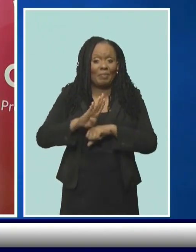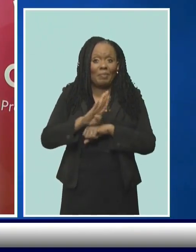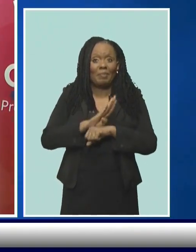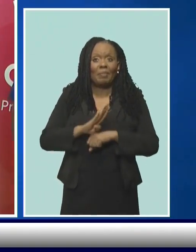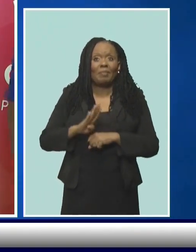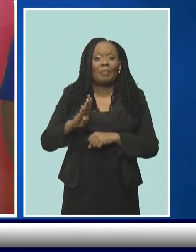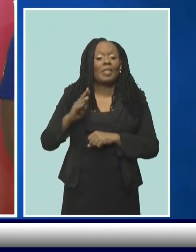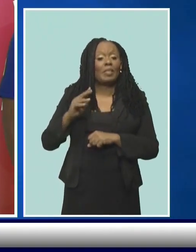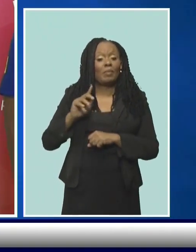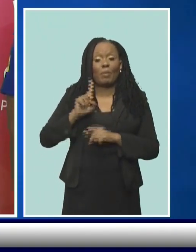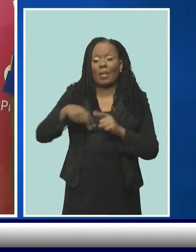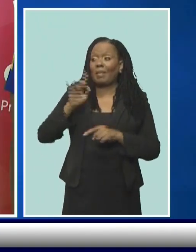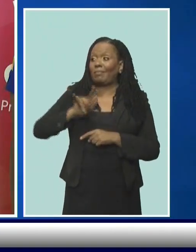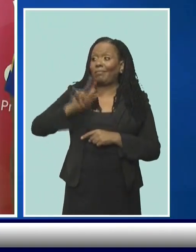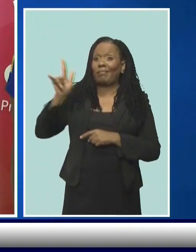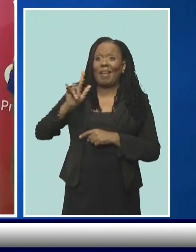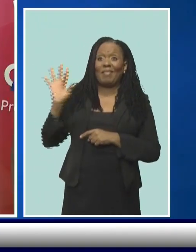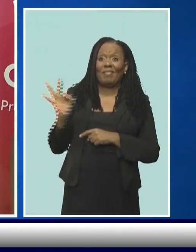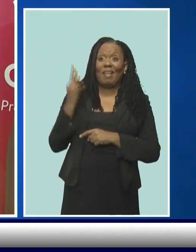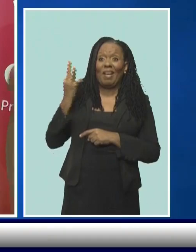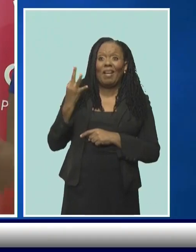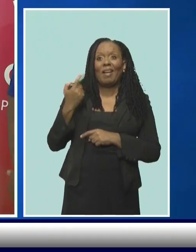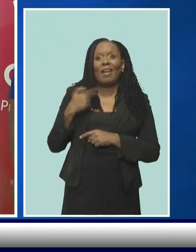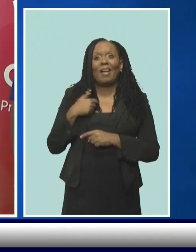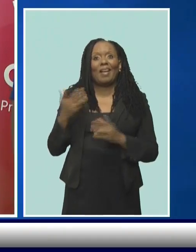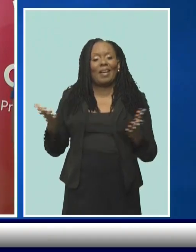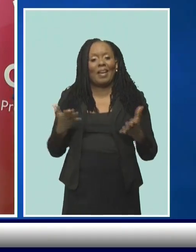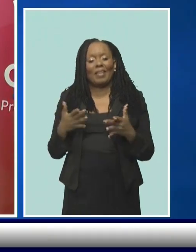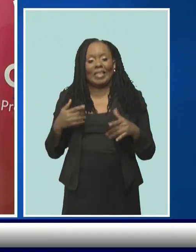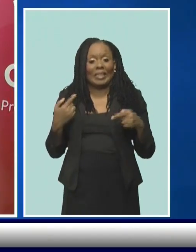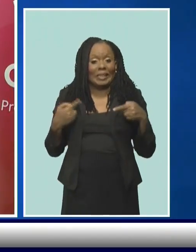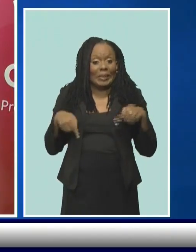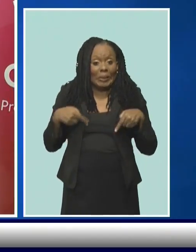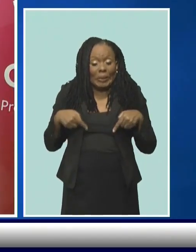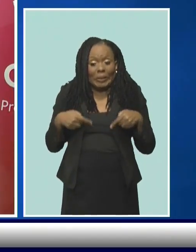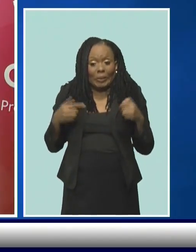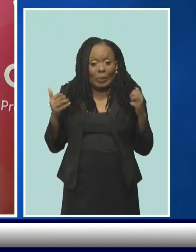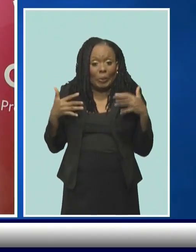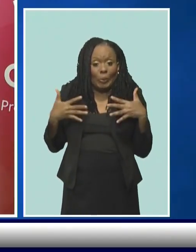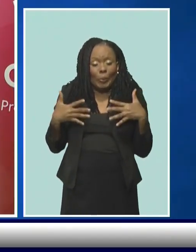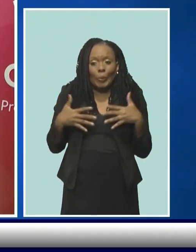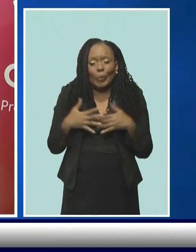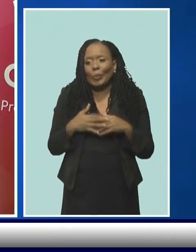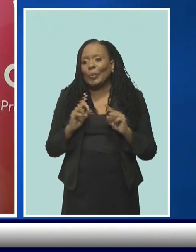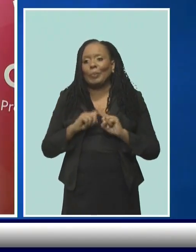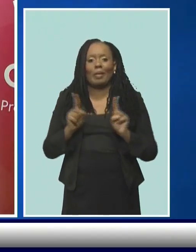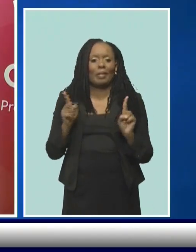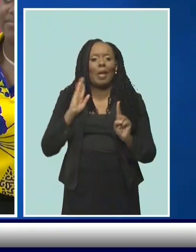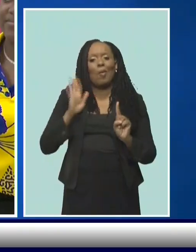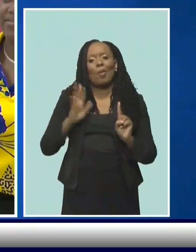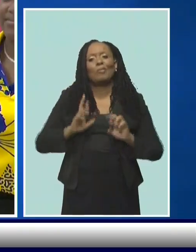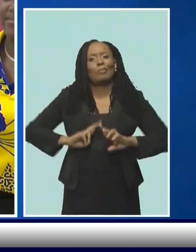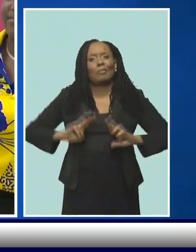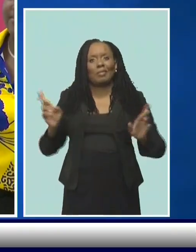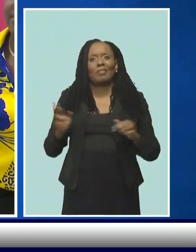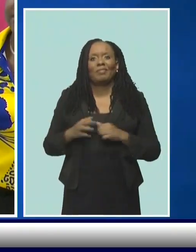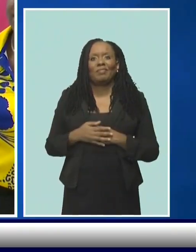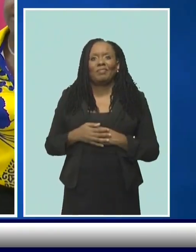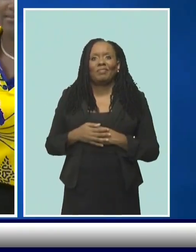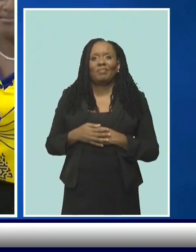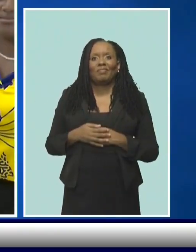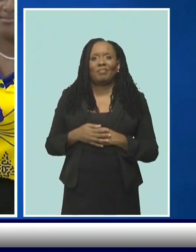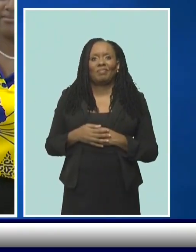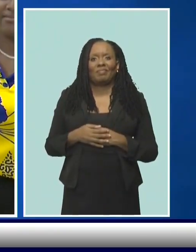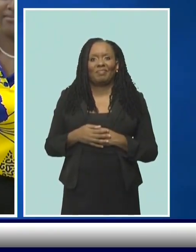Lyon, France. So I'm just here with all the nerves, but I will be prepared for World Skills. I am really excited